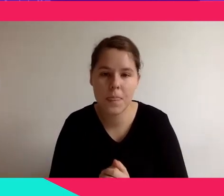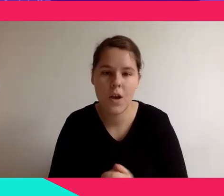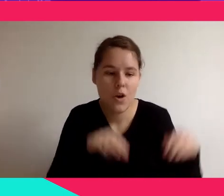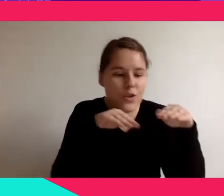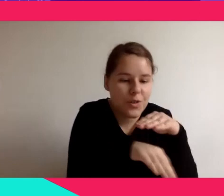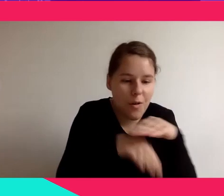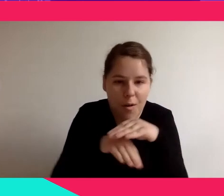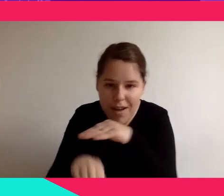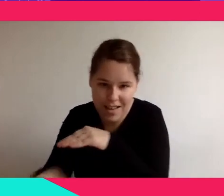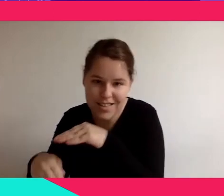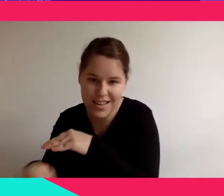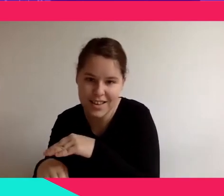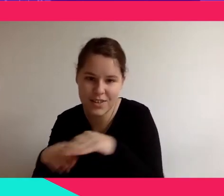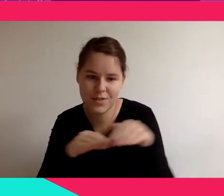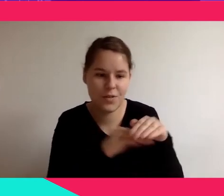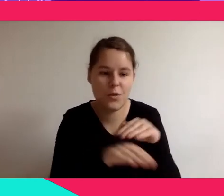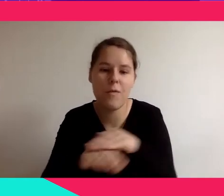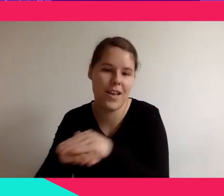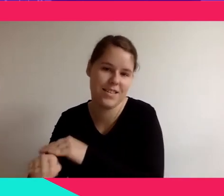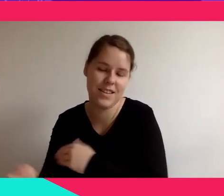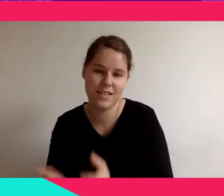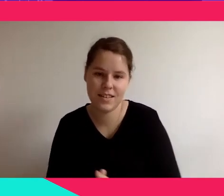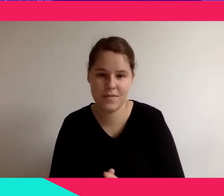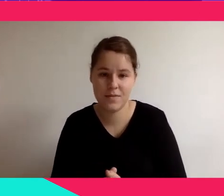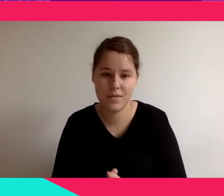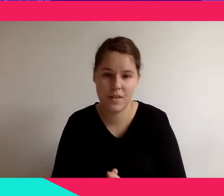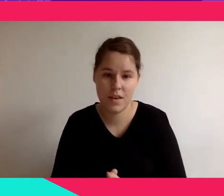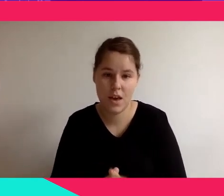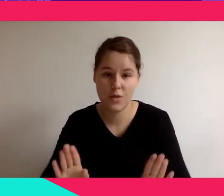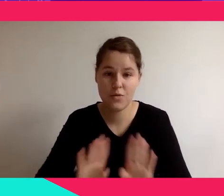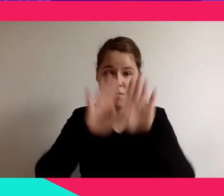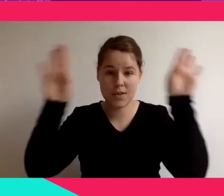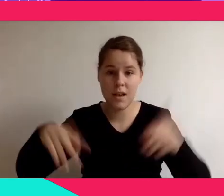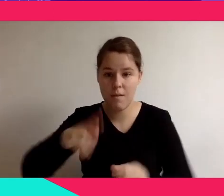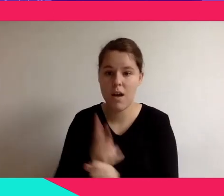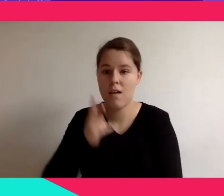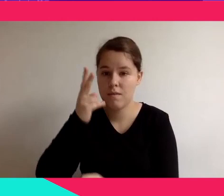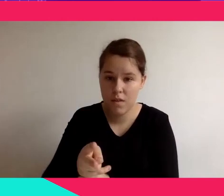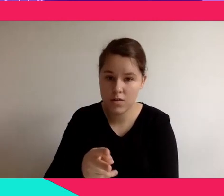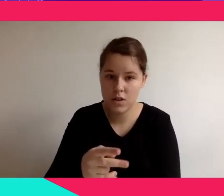And again, we are working with a volunteer community. It's called